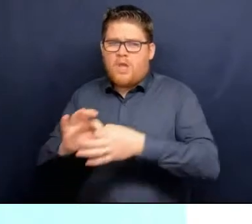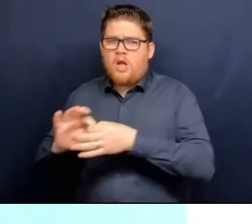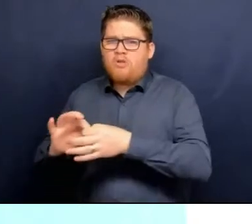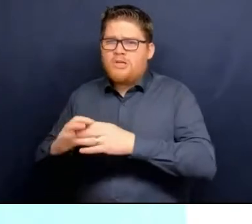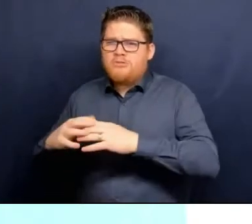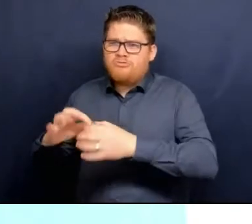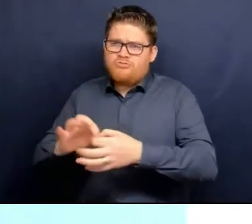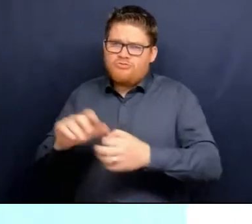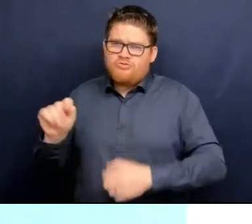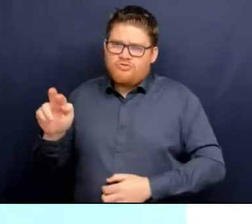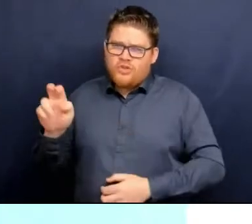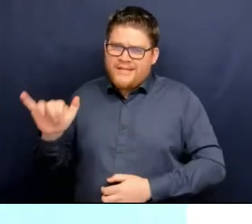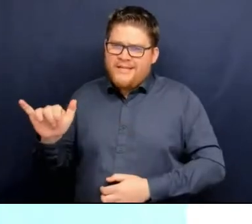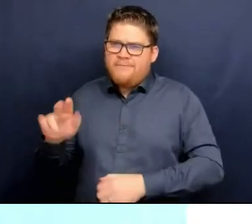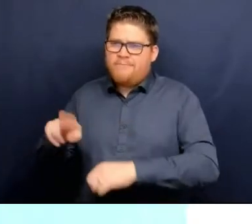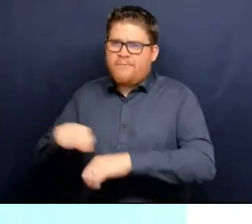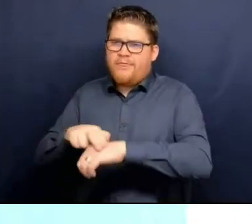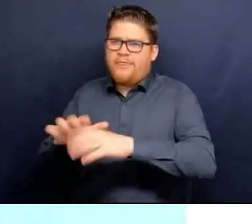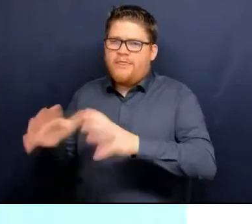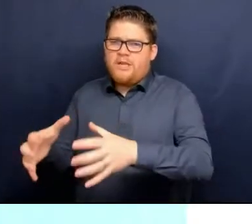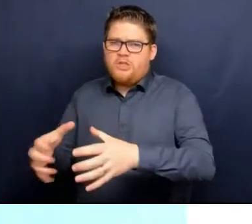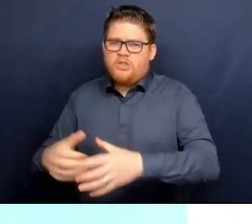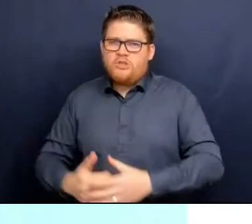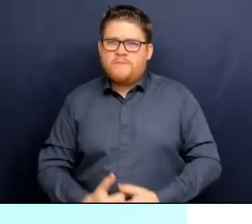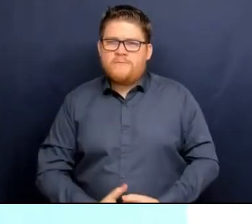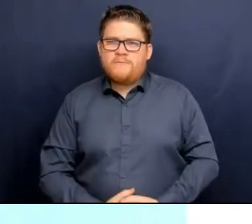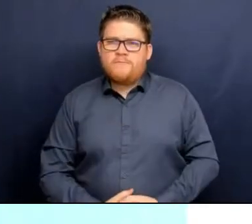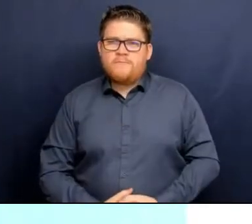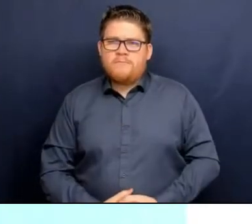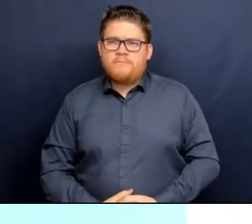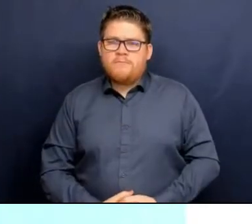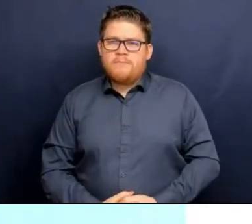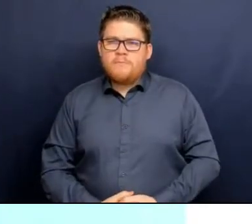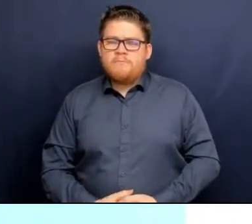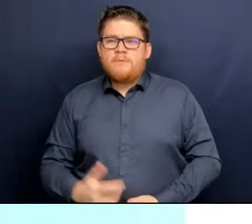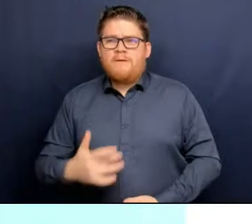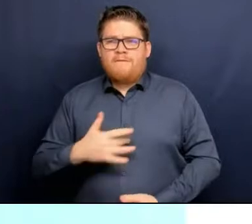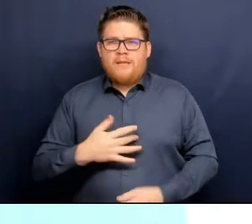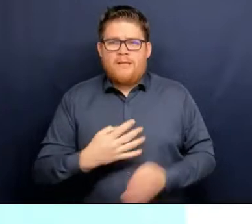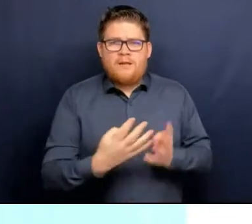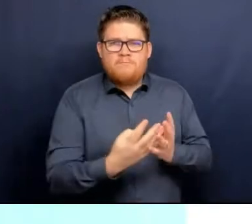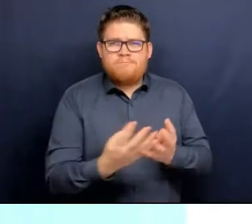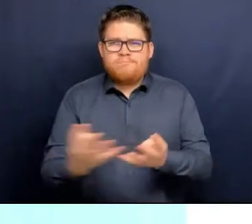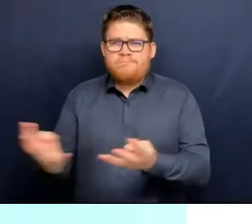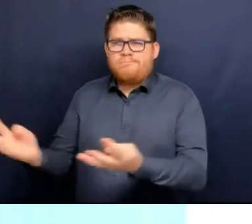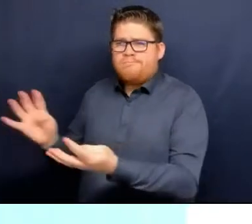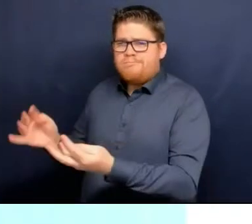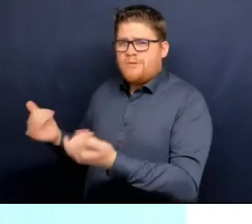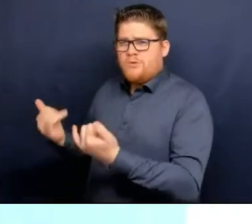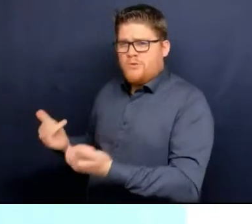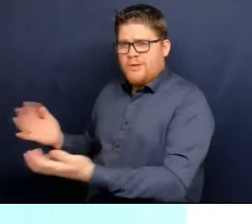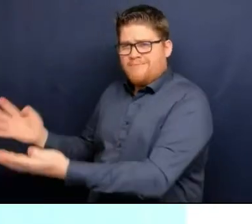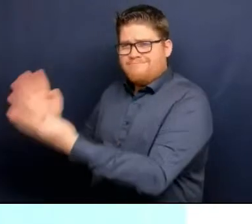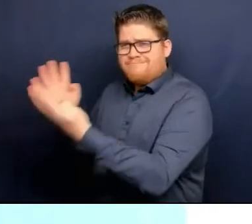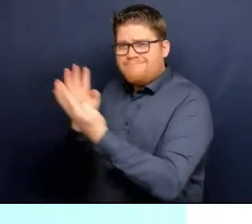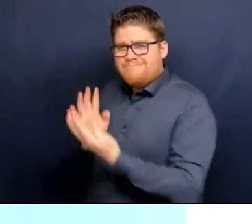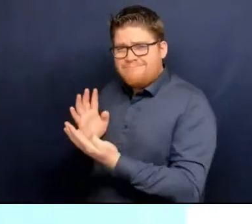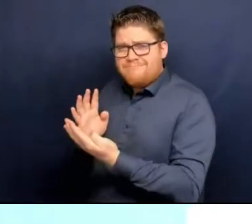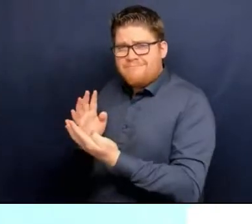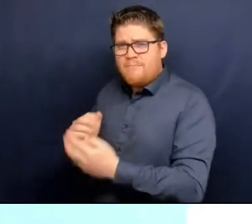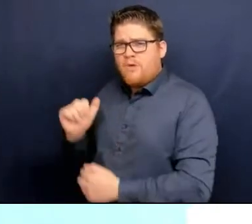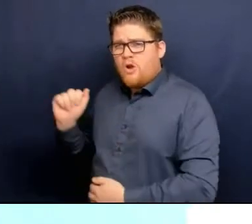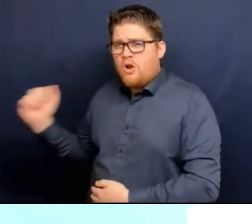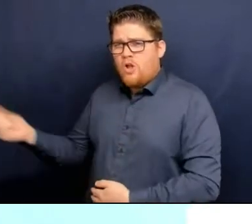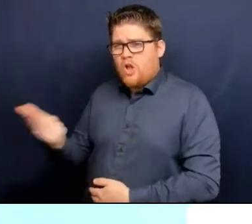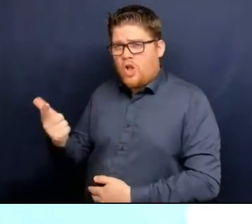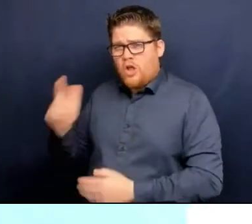many Indigenous leaders, you know, people who've dedicated their lives to the full pursuit of upholding the inherent